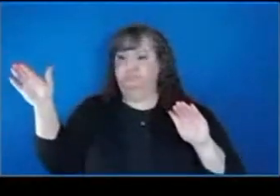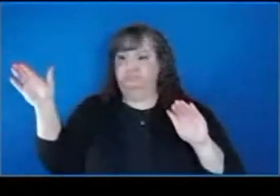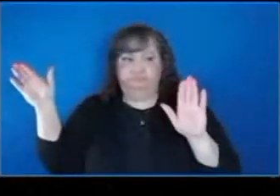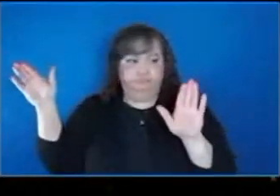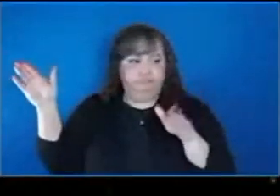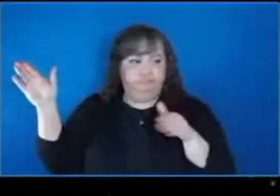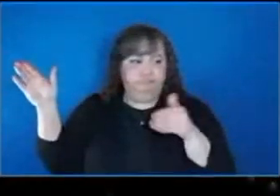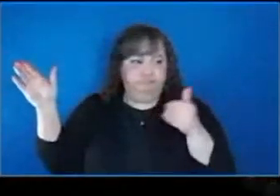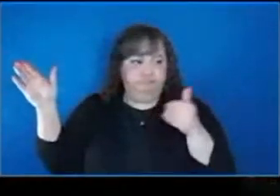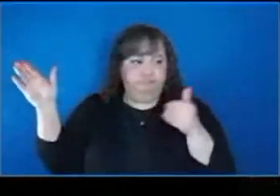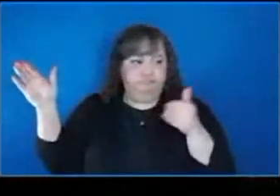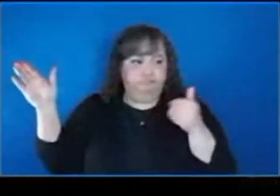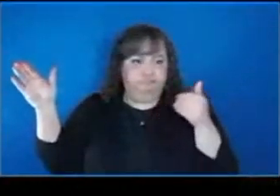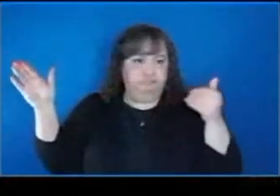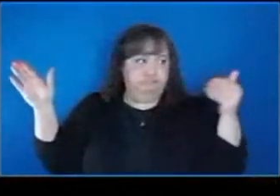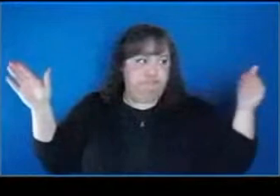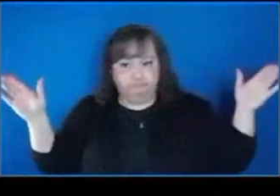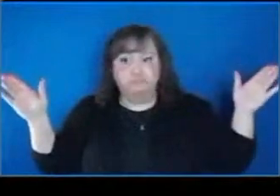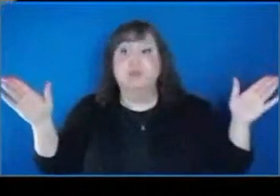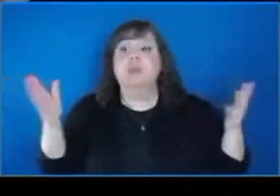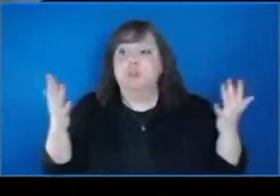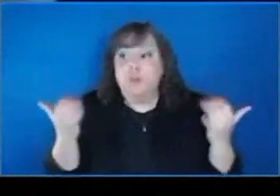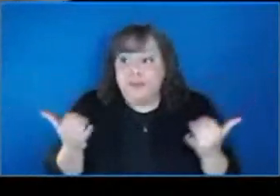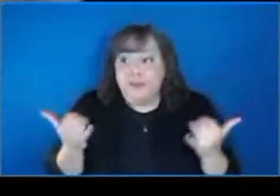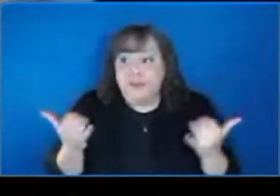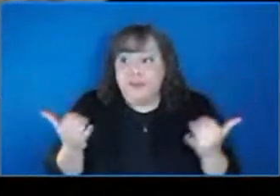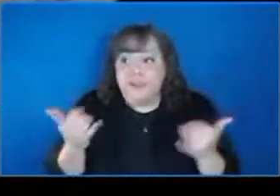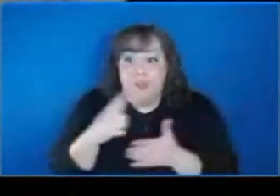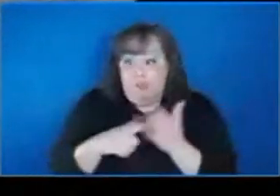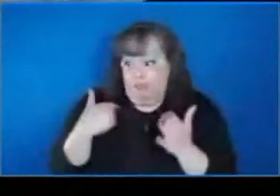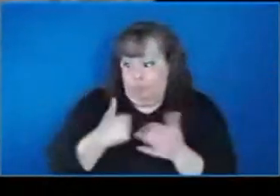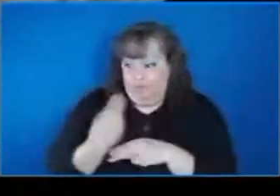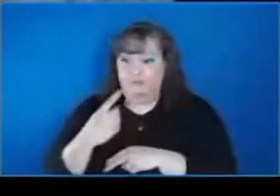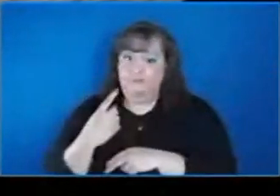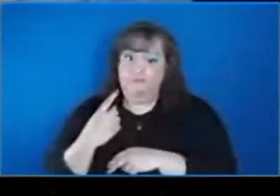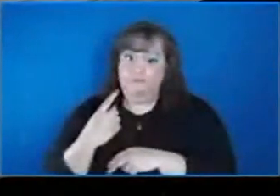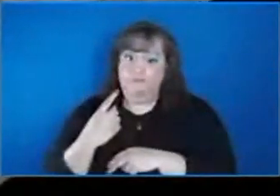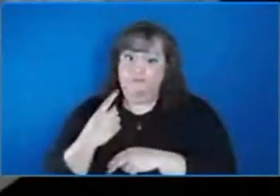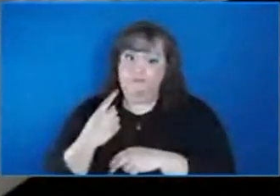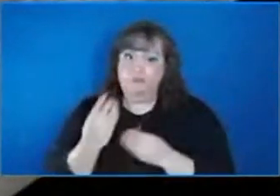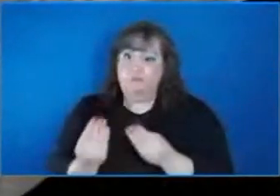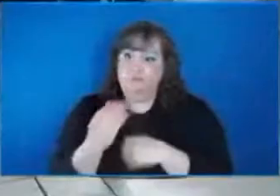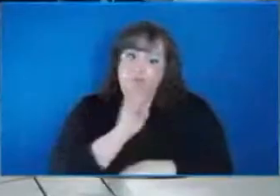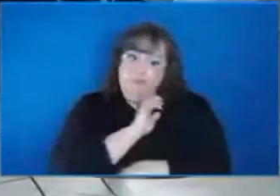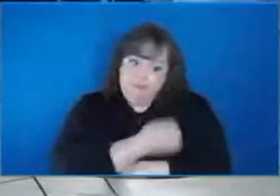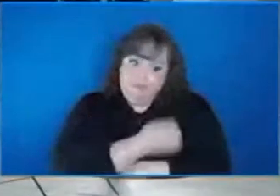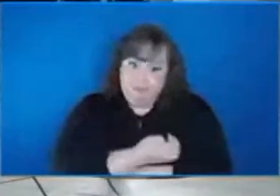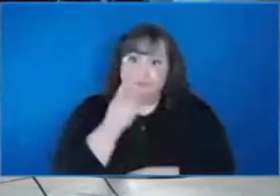used to power the DART mission on its way to crashing into an asteroid.